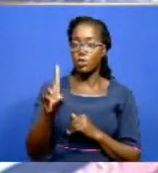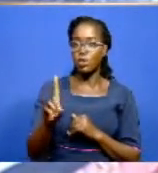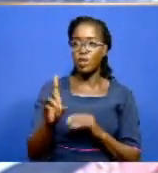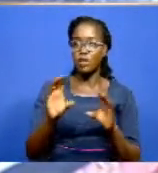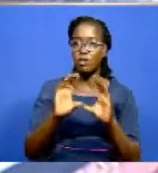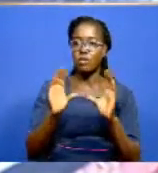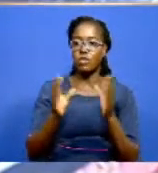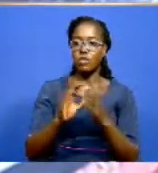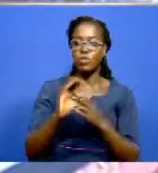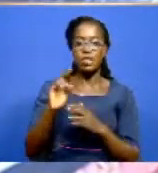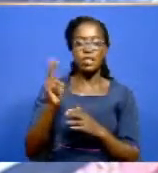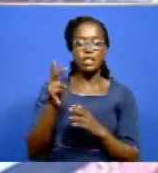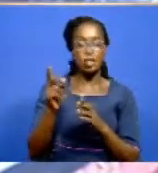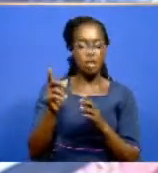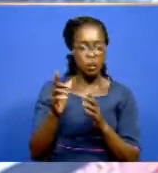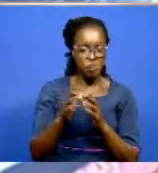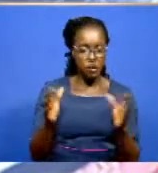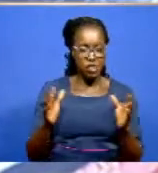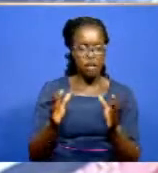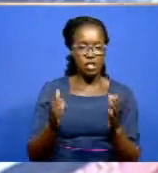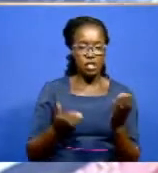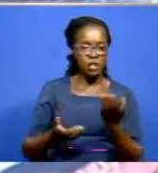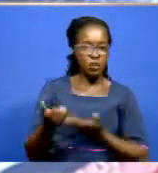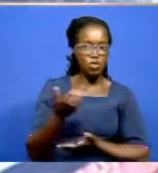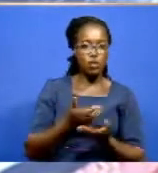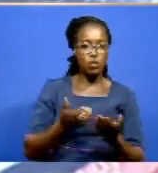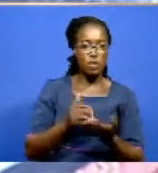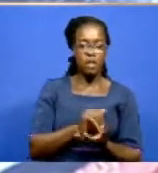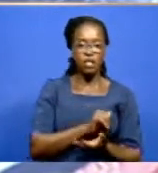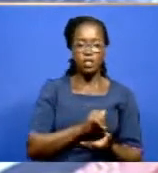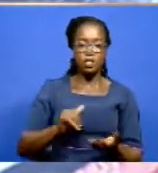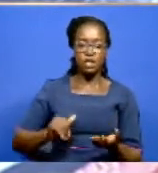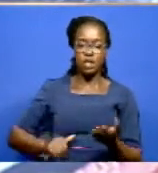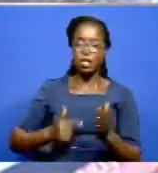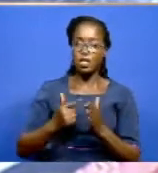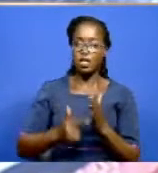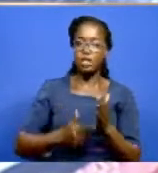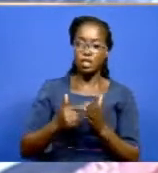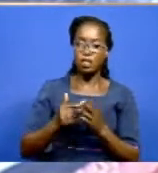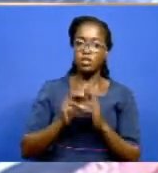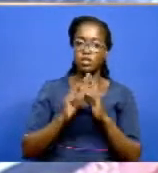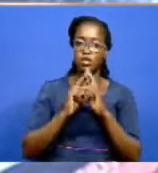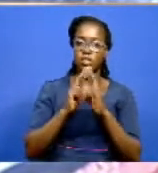world's second largest economy. China's industrial output grew